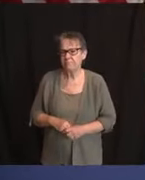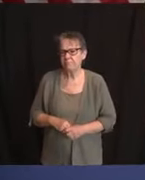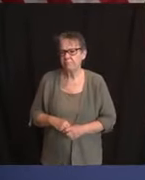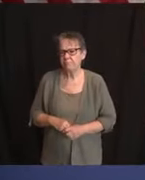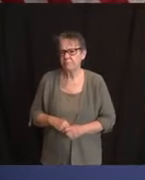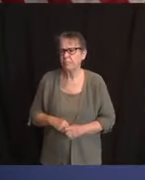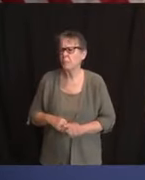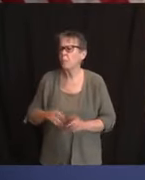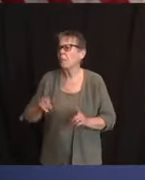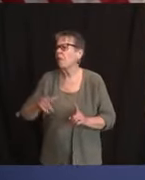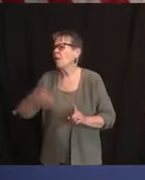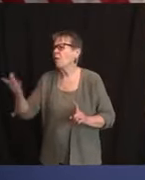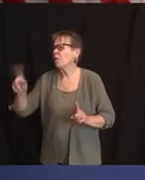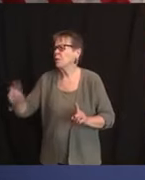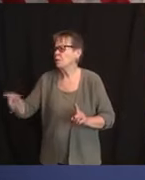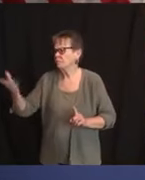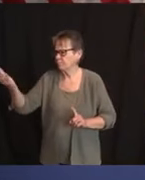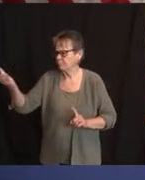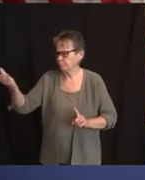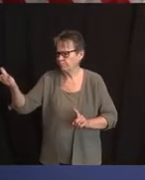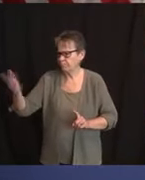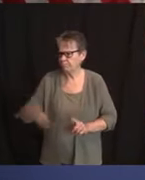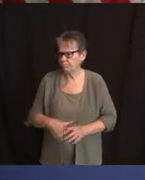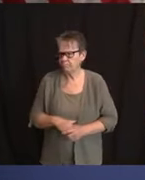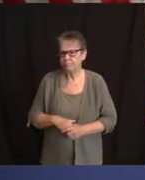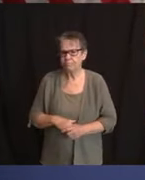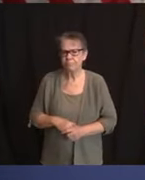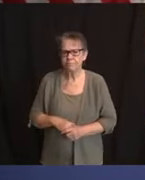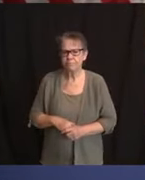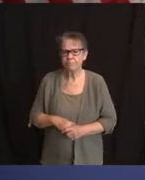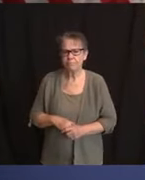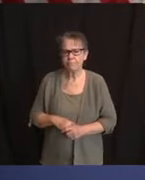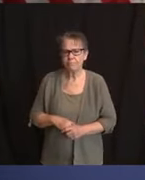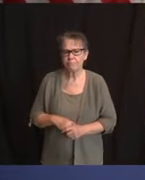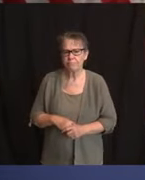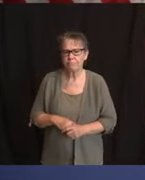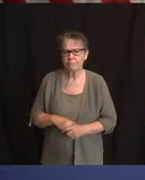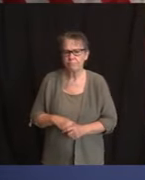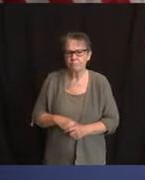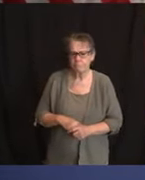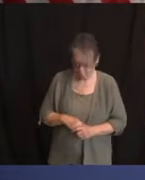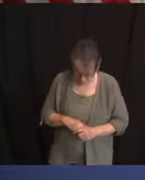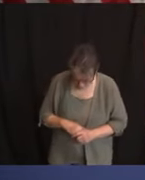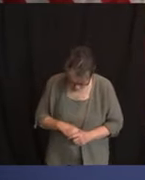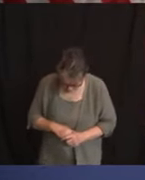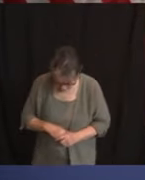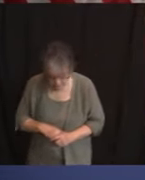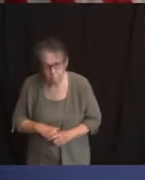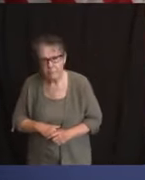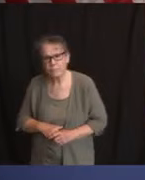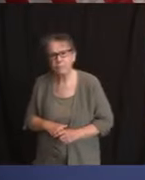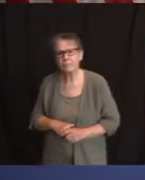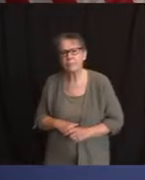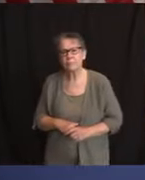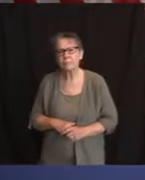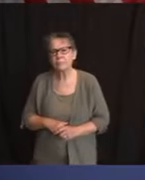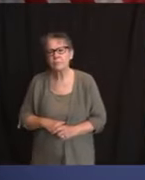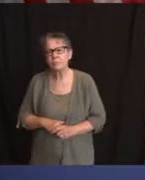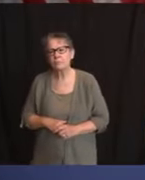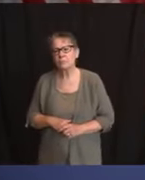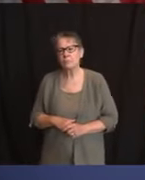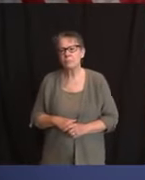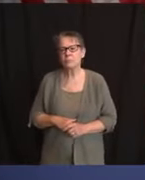you. Thank you, Ed. Hi, Governor. The last several days when you announced that school was